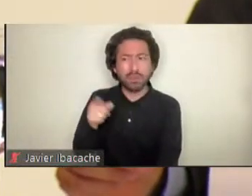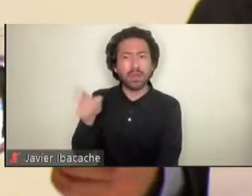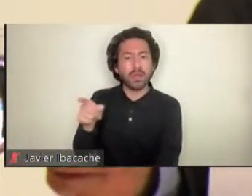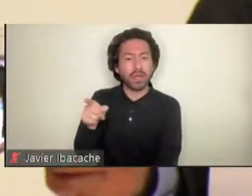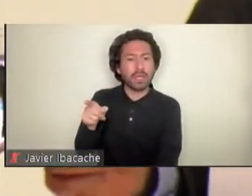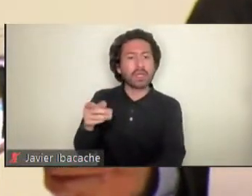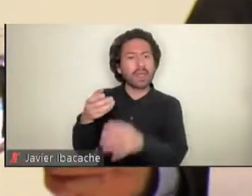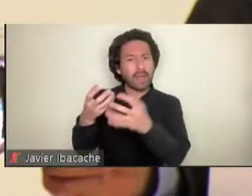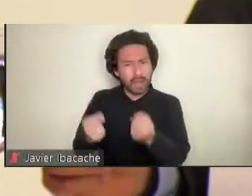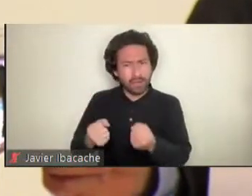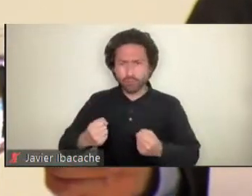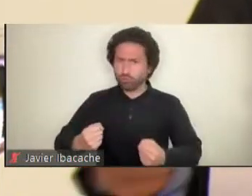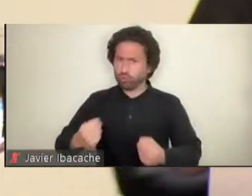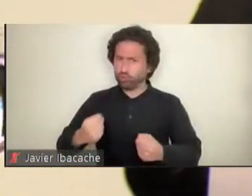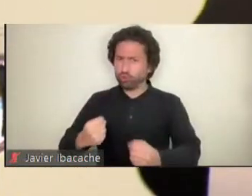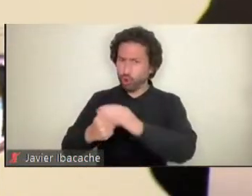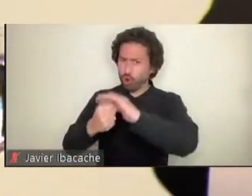a